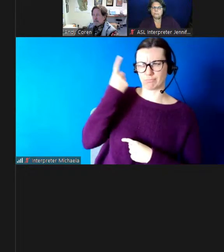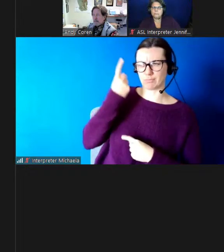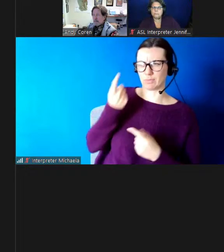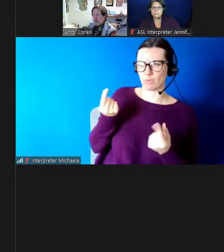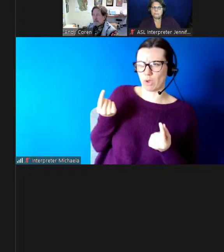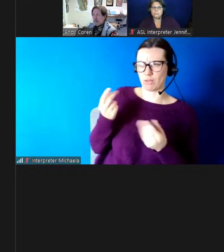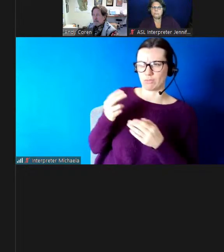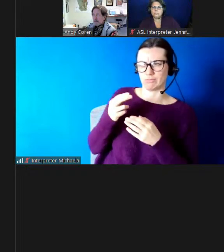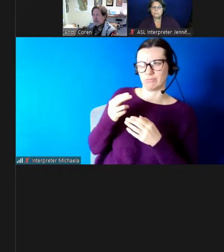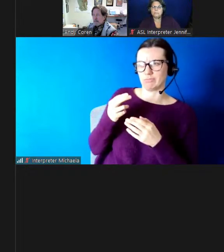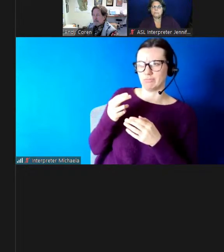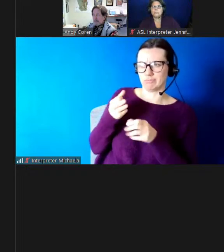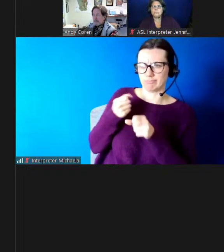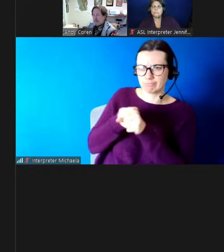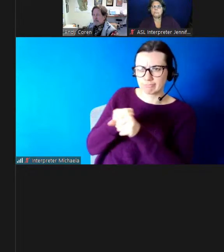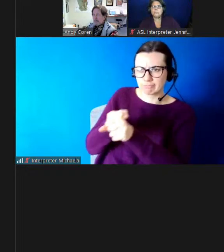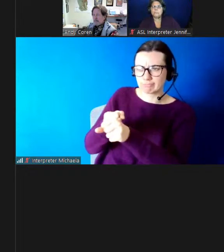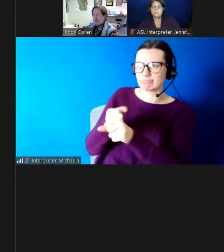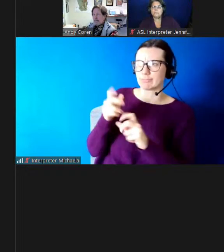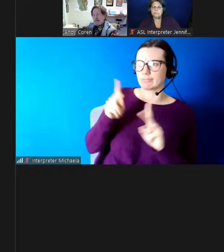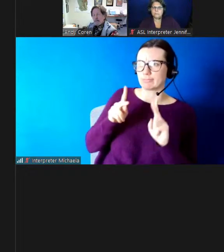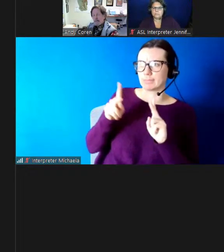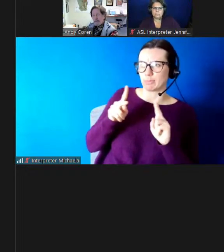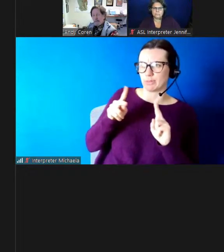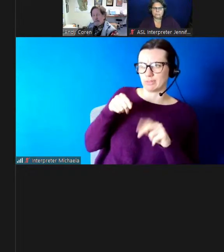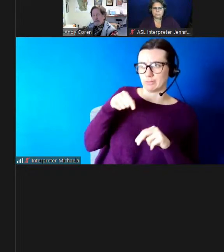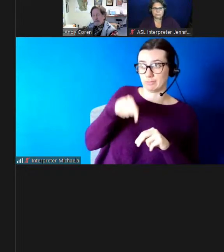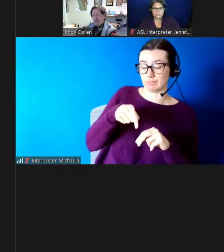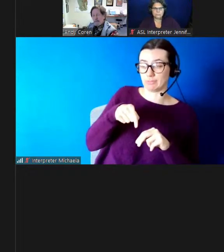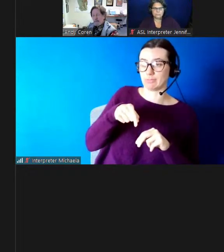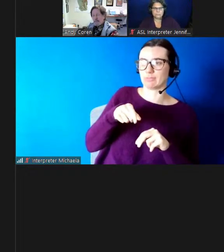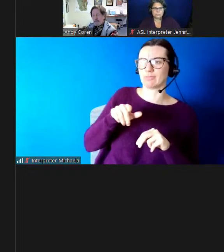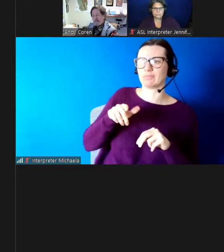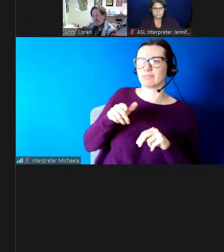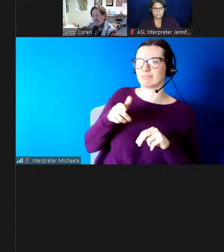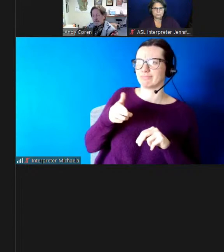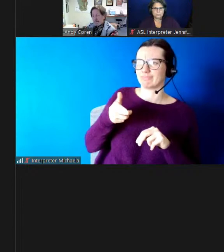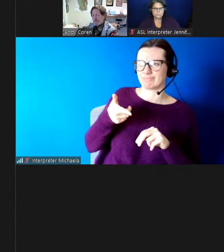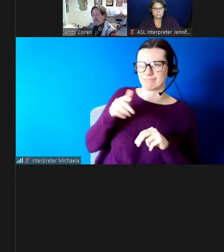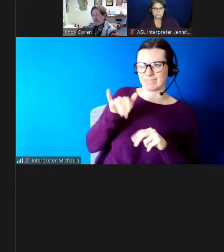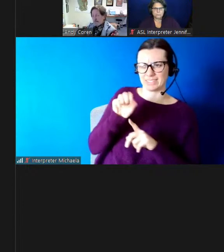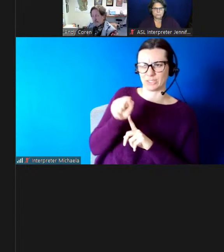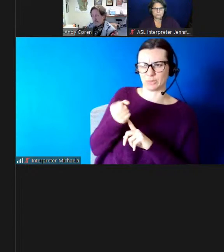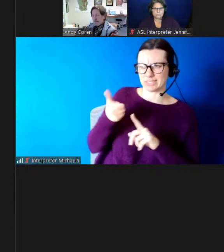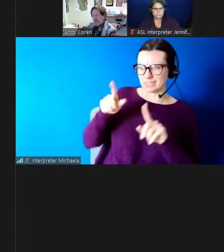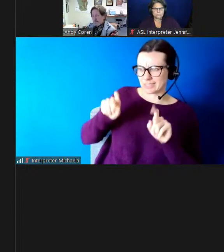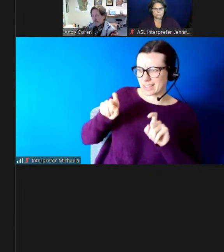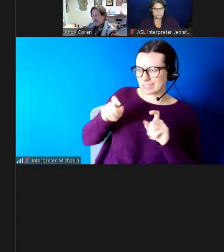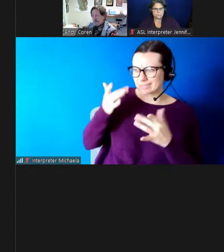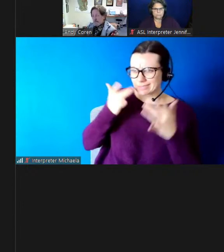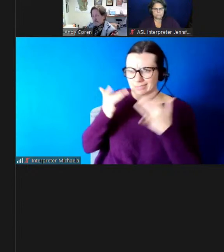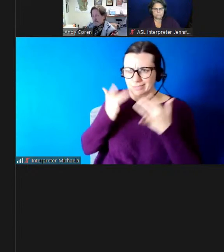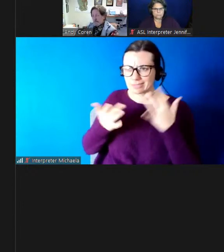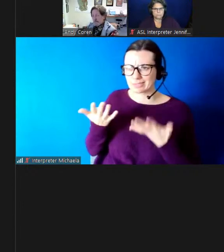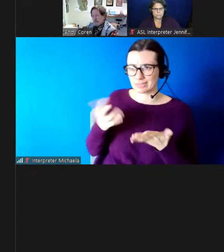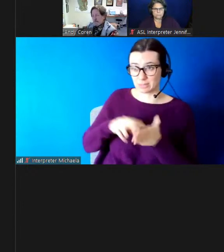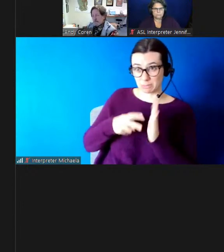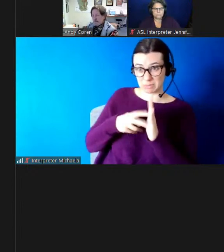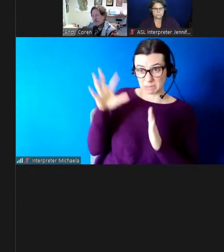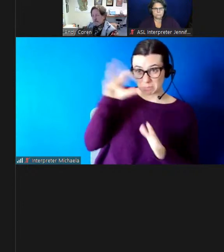for people in this situation where tests are in such short supply. If they end up having to miss a lot of work